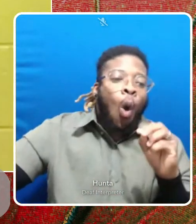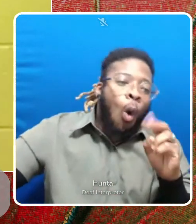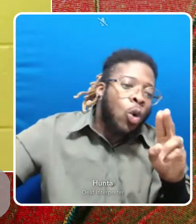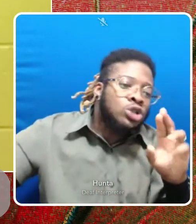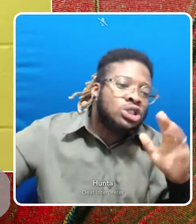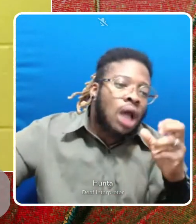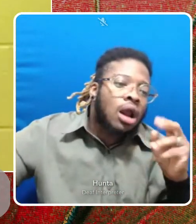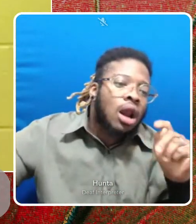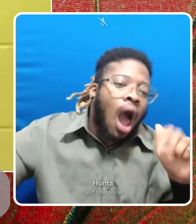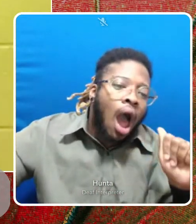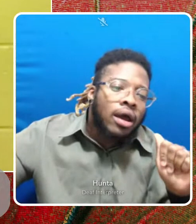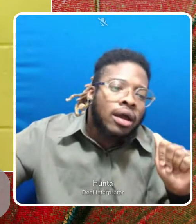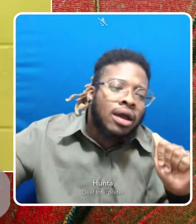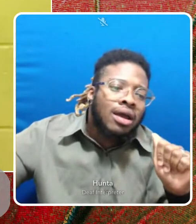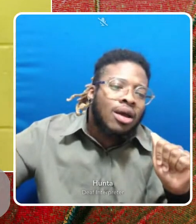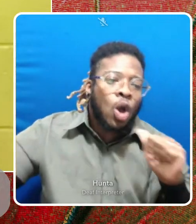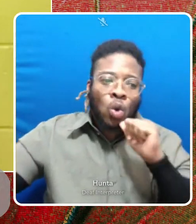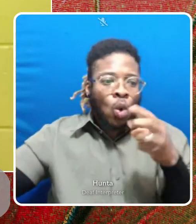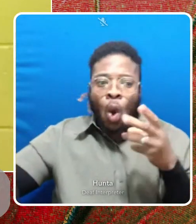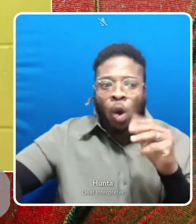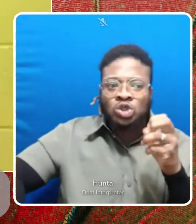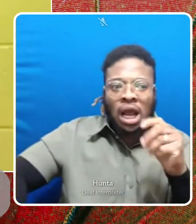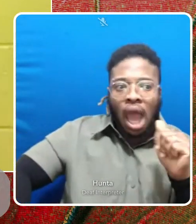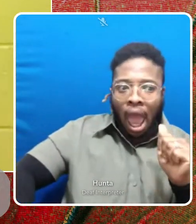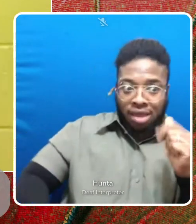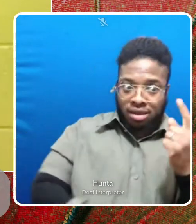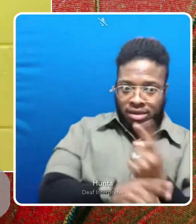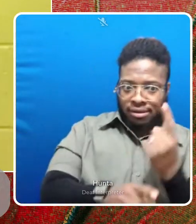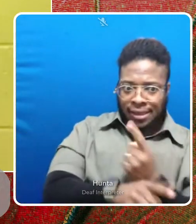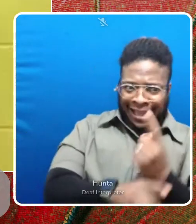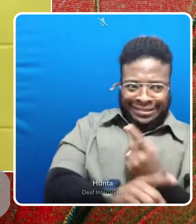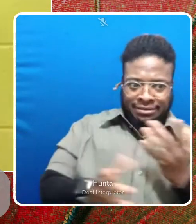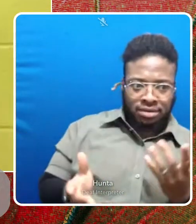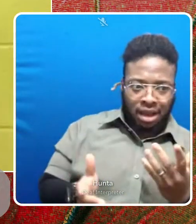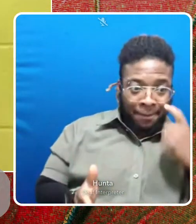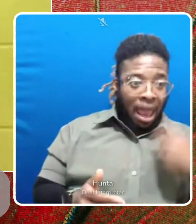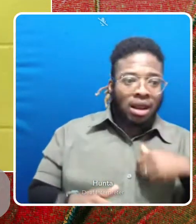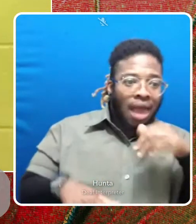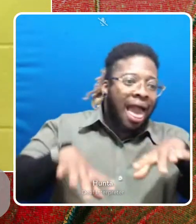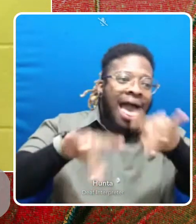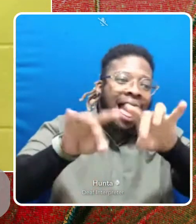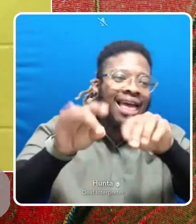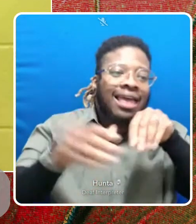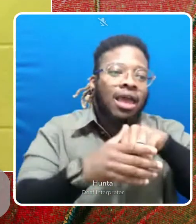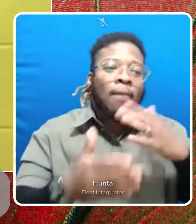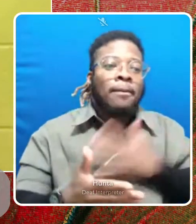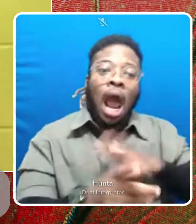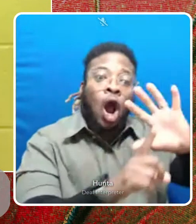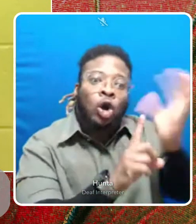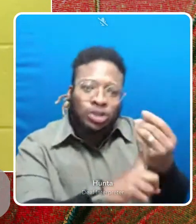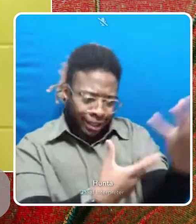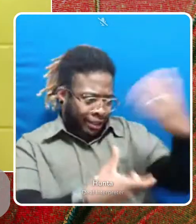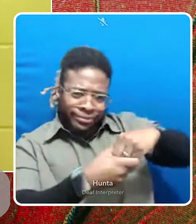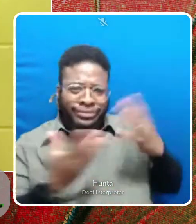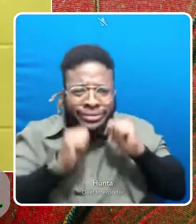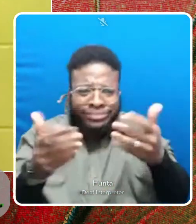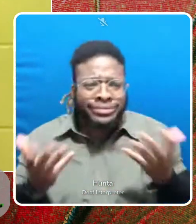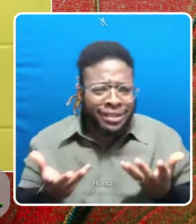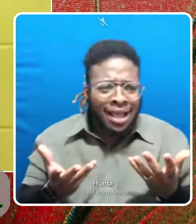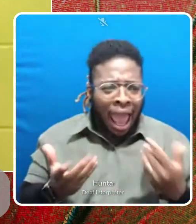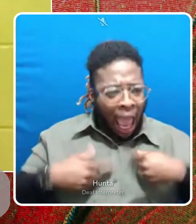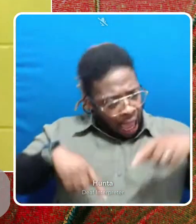meet the criteria to embrace my own culture. Why is there a criteria to embrace your own culture? Accent. 4.